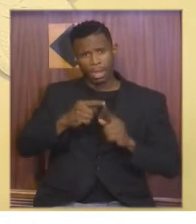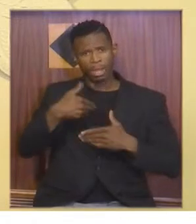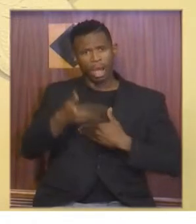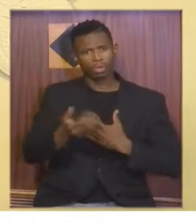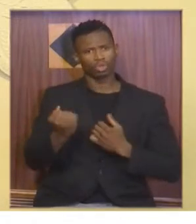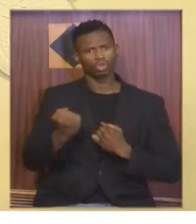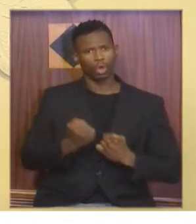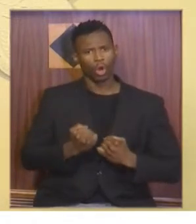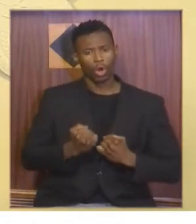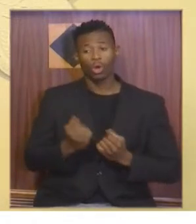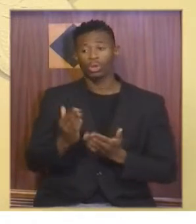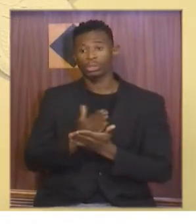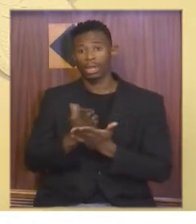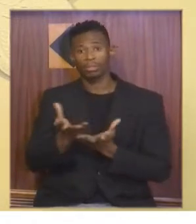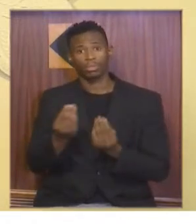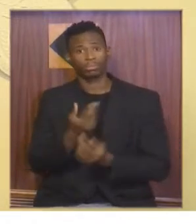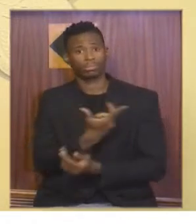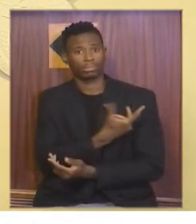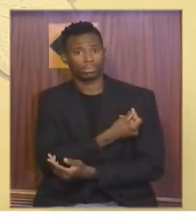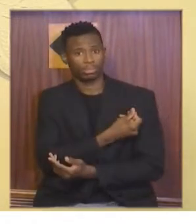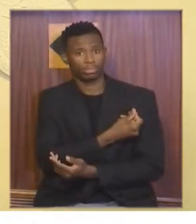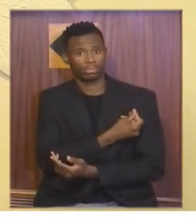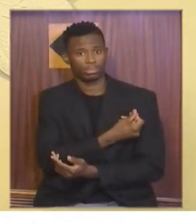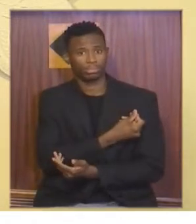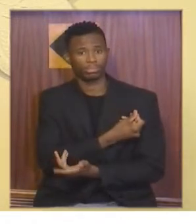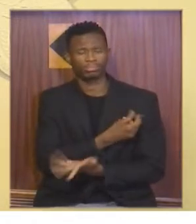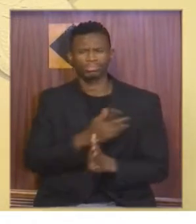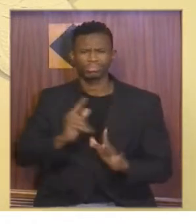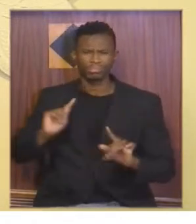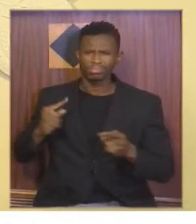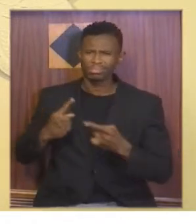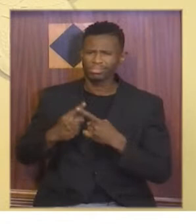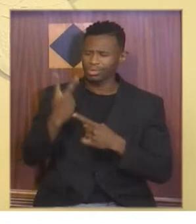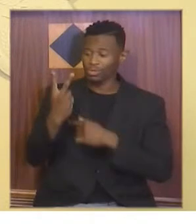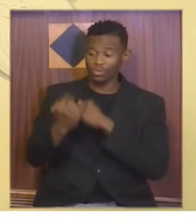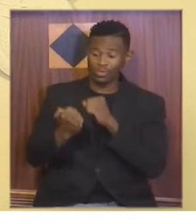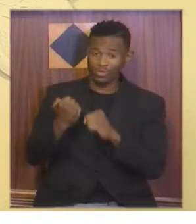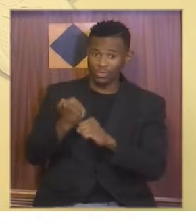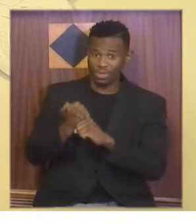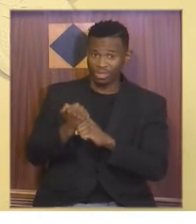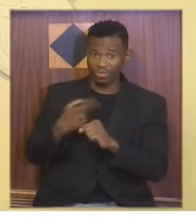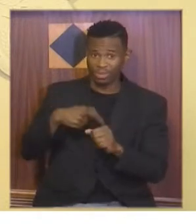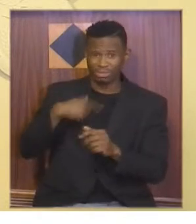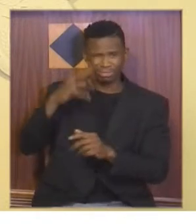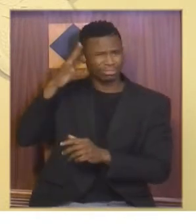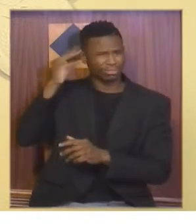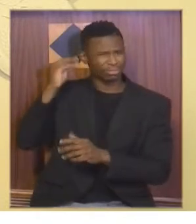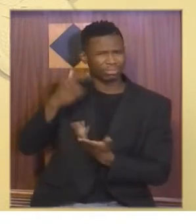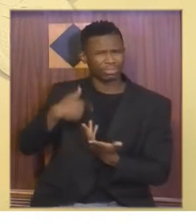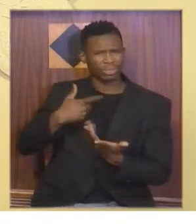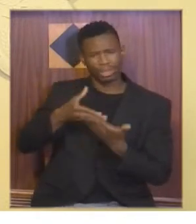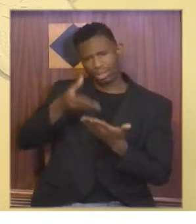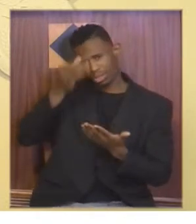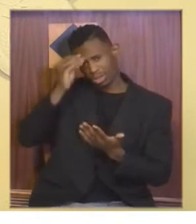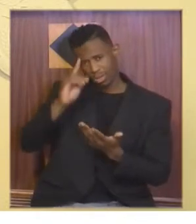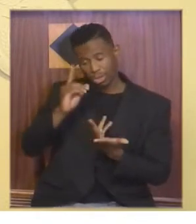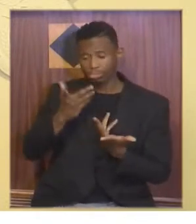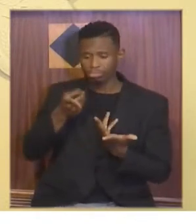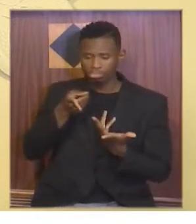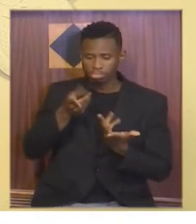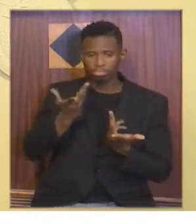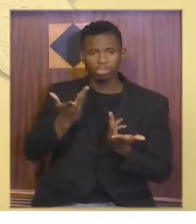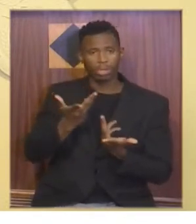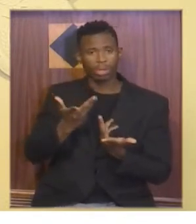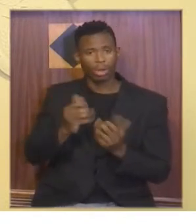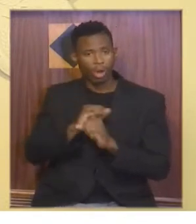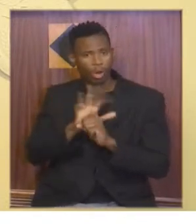From the experience of the past 2 years, our health services have learned to manage the disease